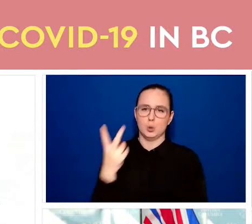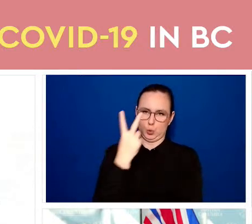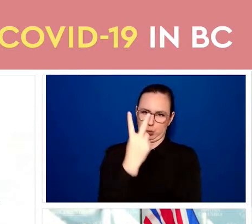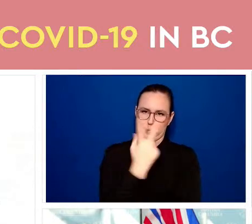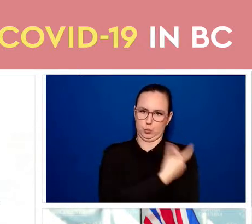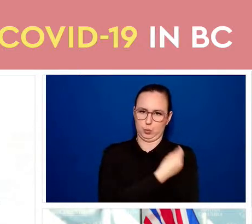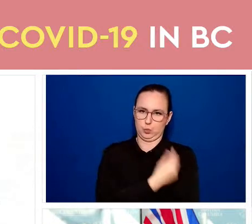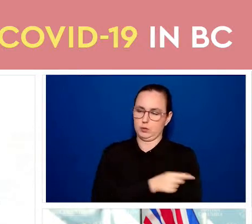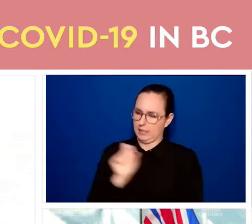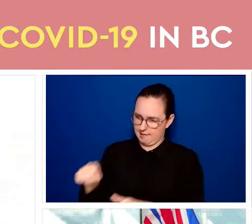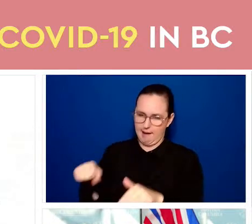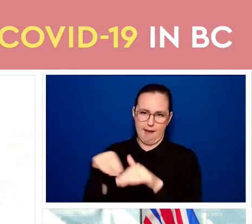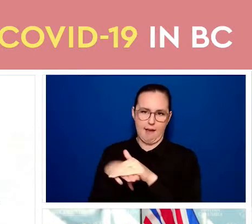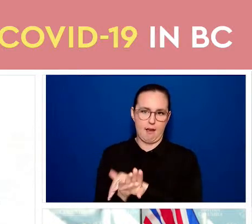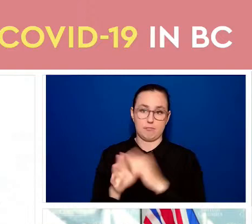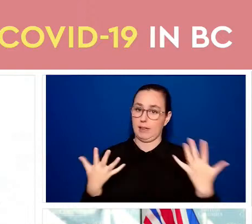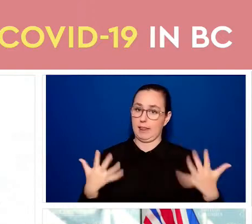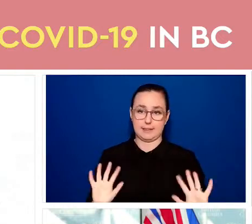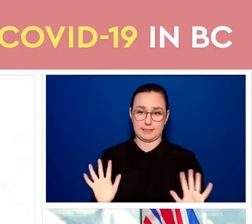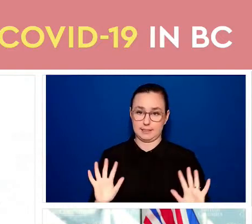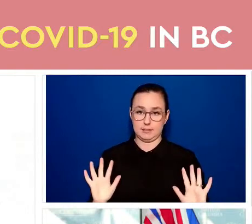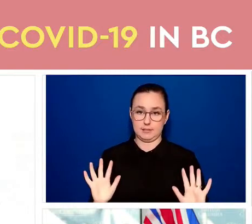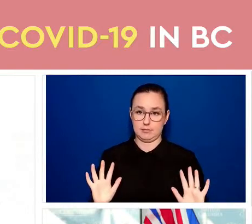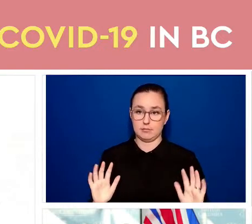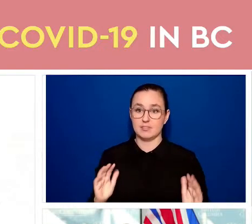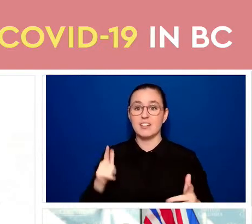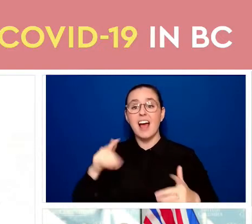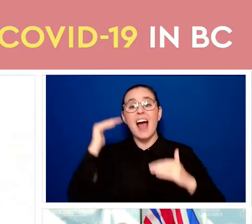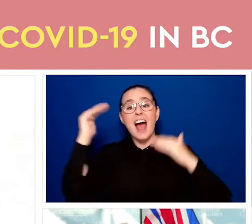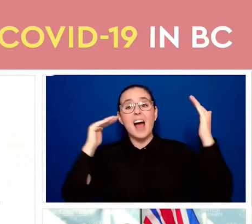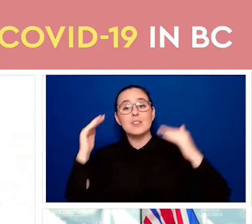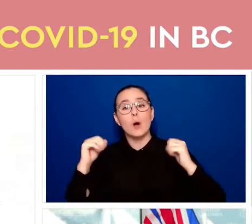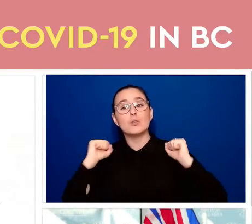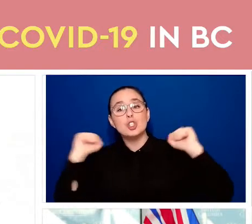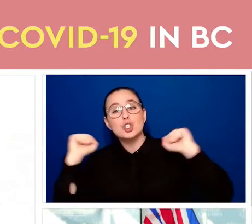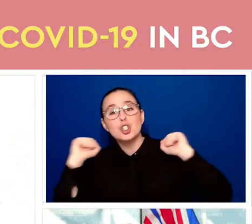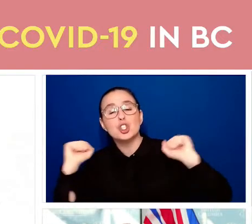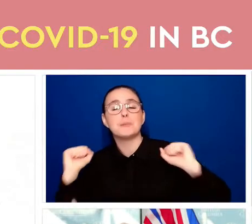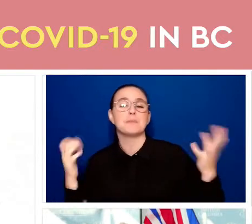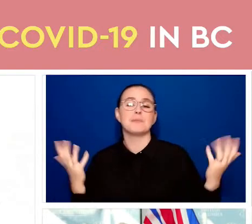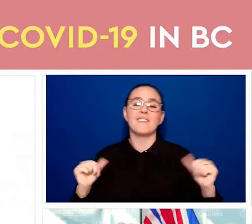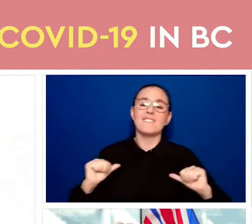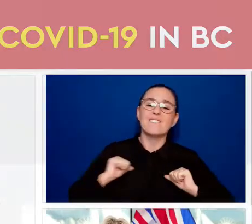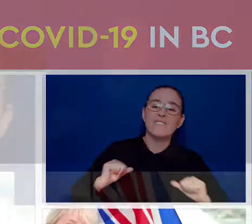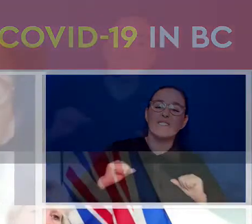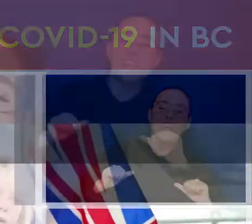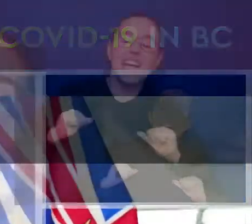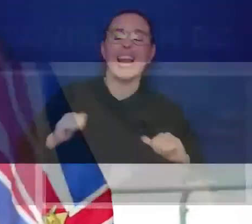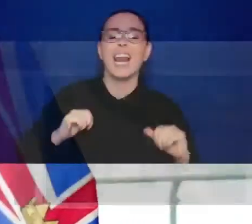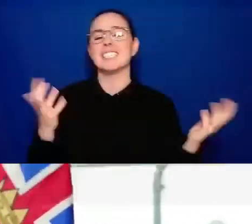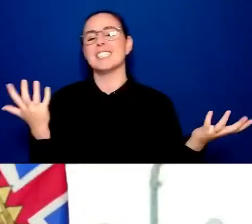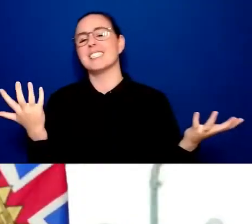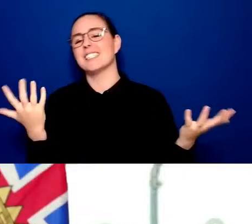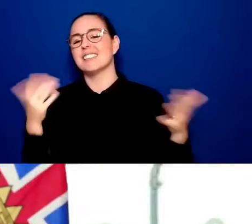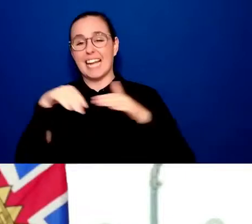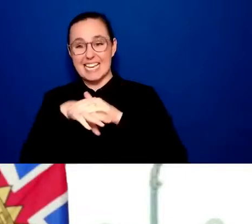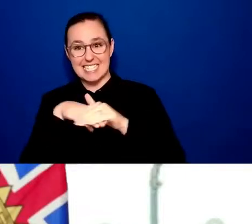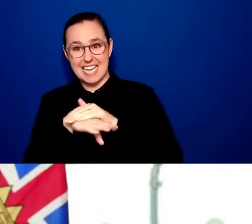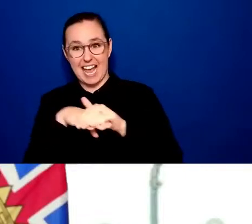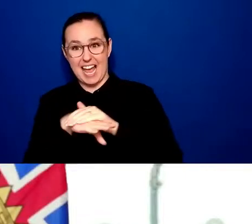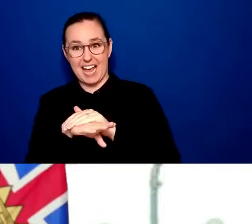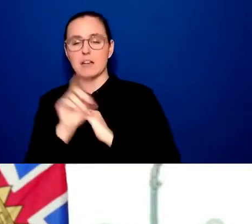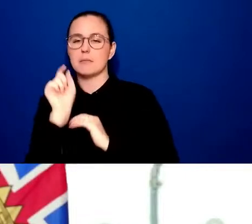indoor adult sports, exercise and fitness, including gyms and high and low intensity fitness, again, will require people to be